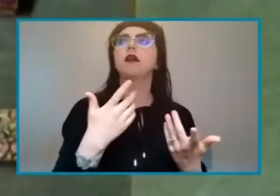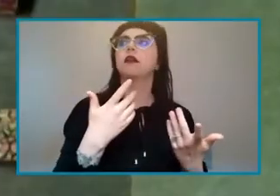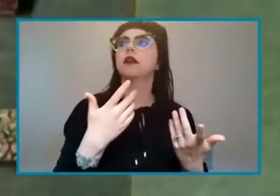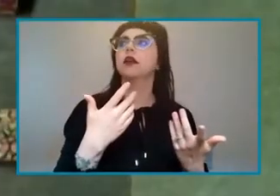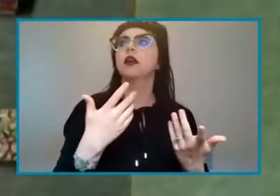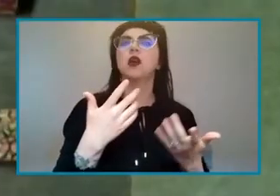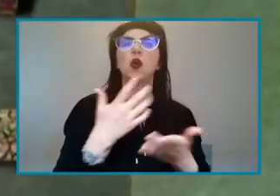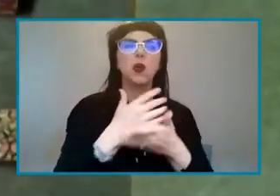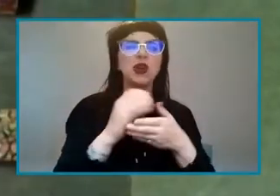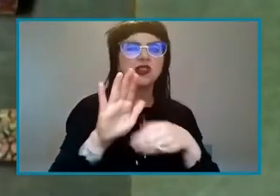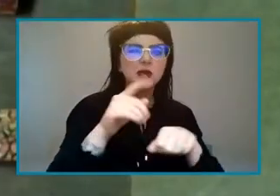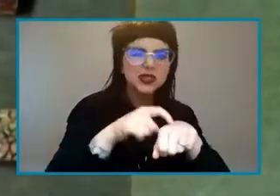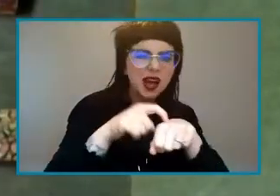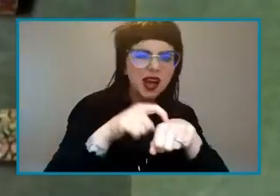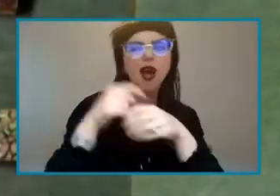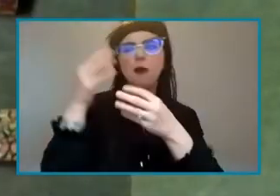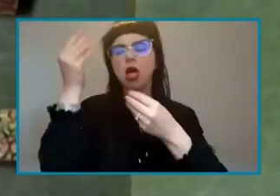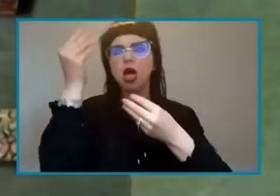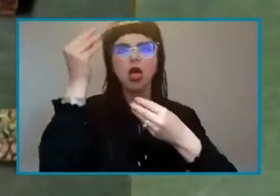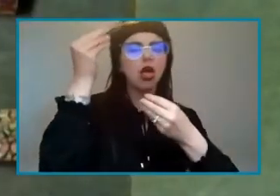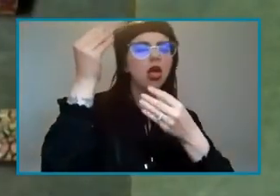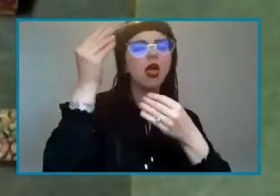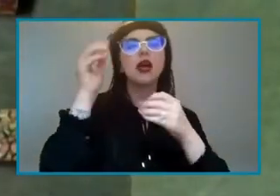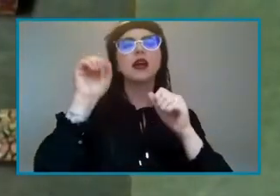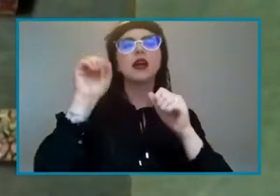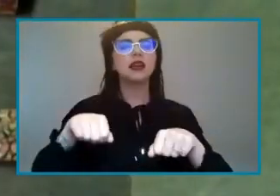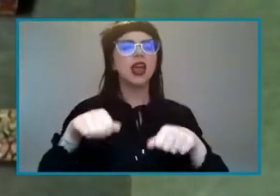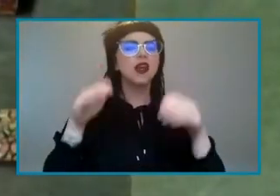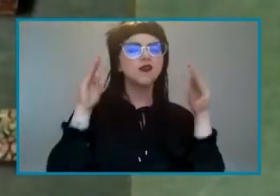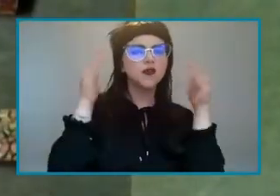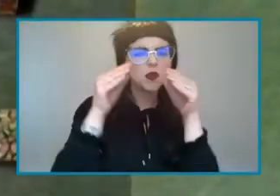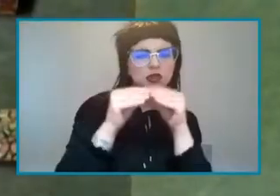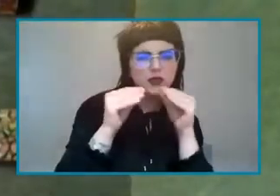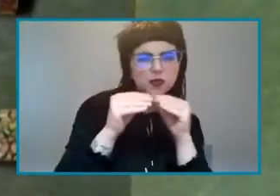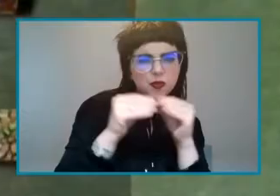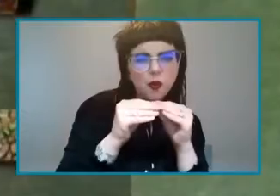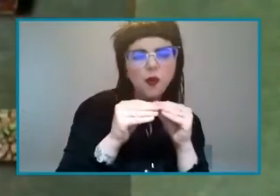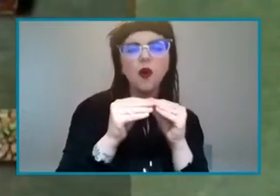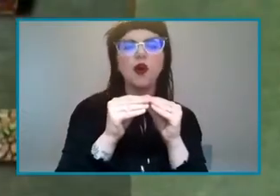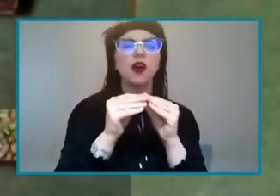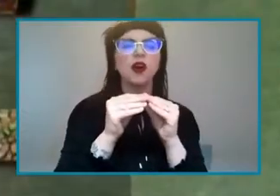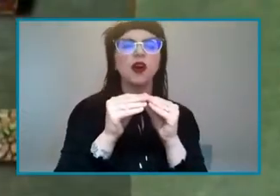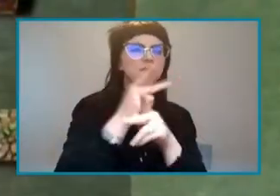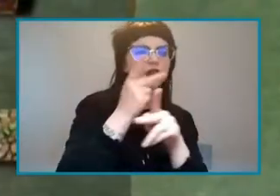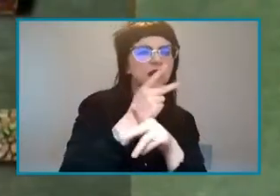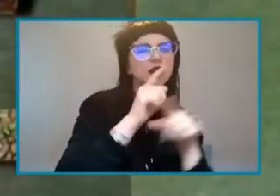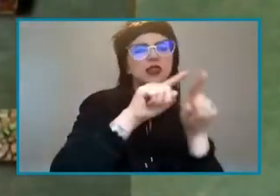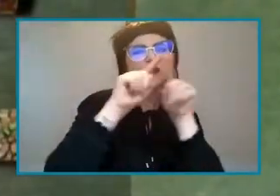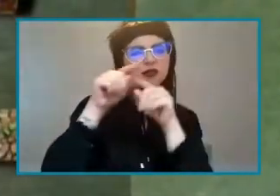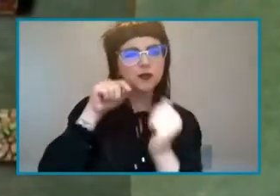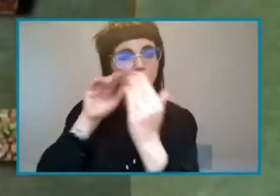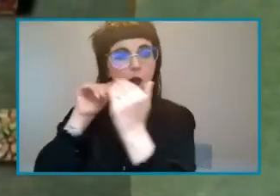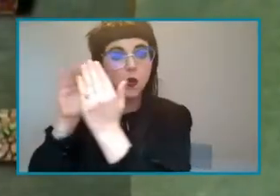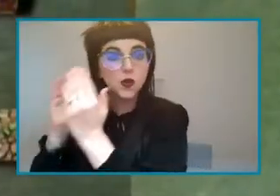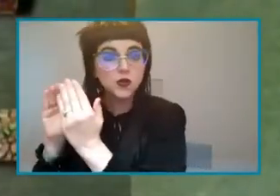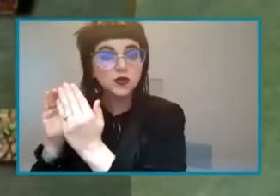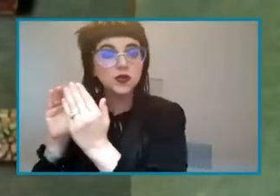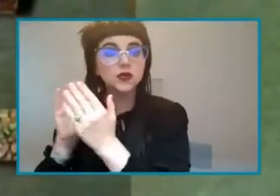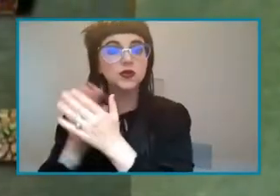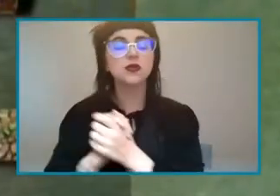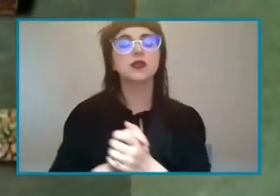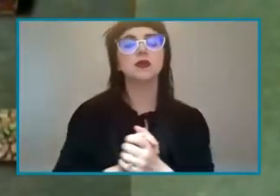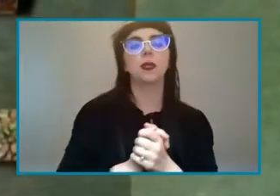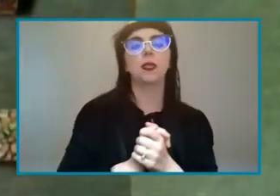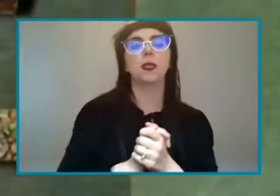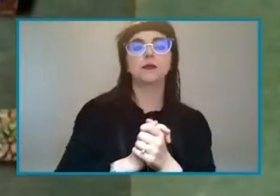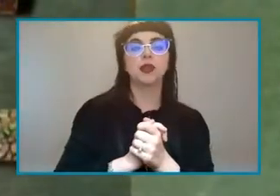You're able to focus a little bit better in that, and in the long run does save you time. are you on the right track? We had a lot of things